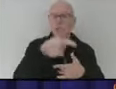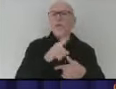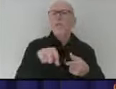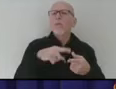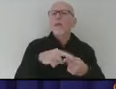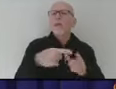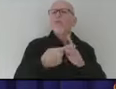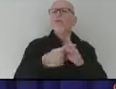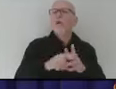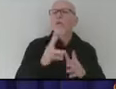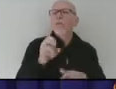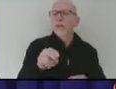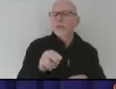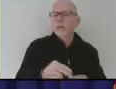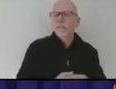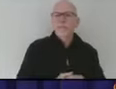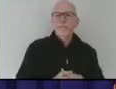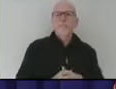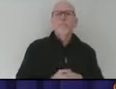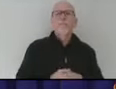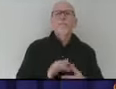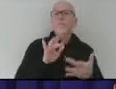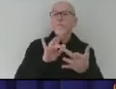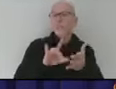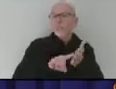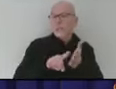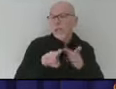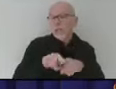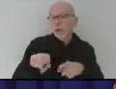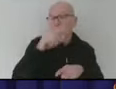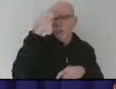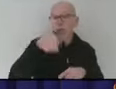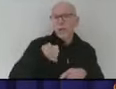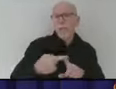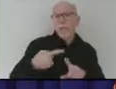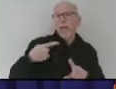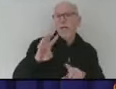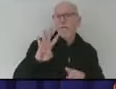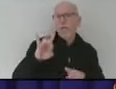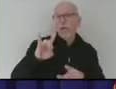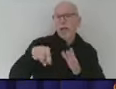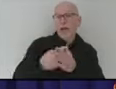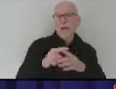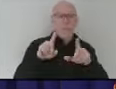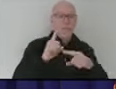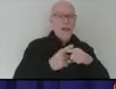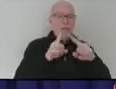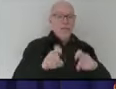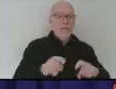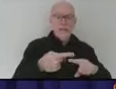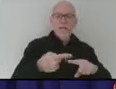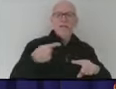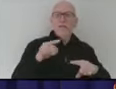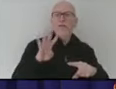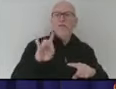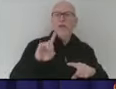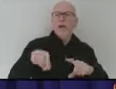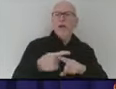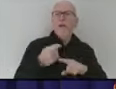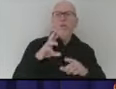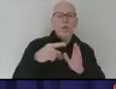first started. In contact tracing, as you know, we go back 48 hours from a positive test or the onset of symptoms